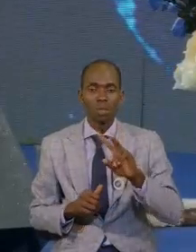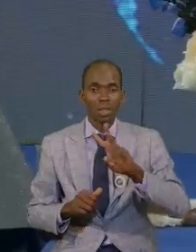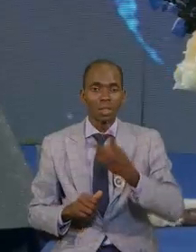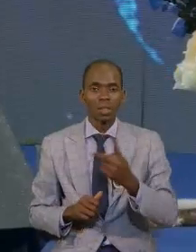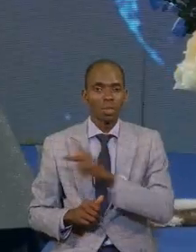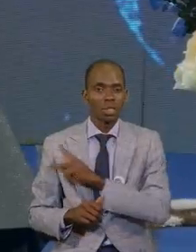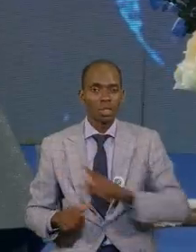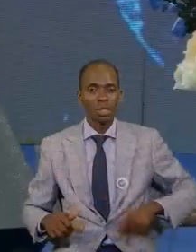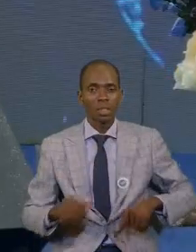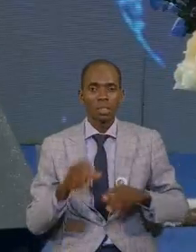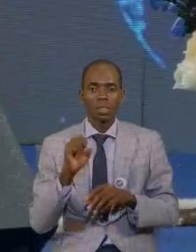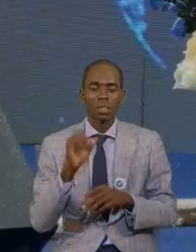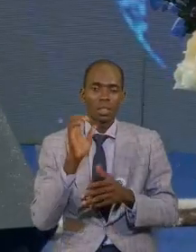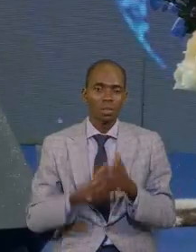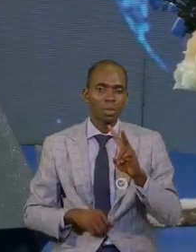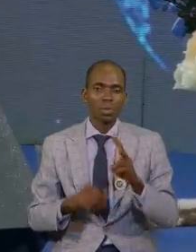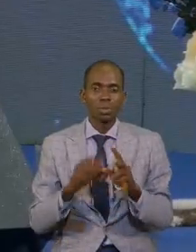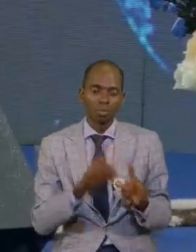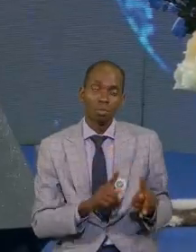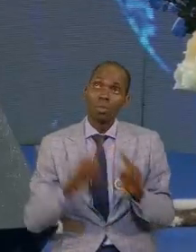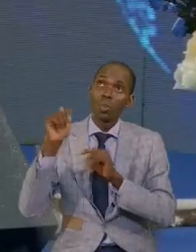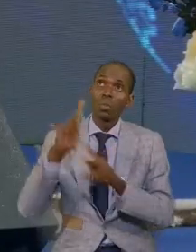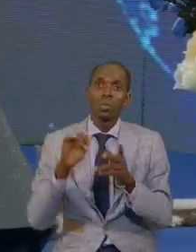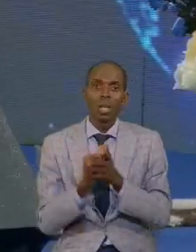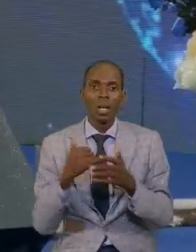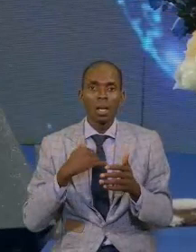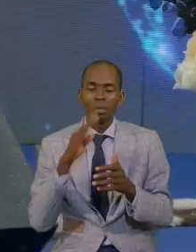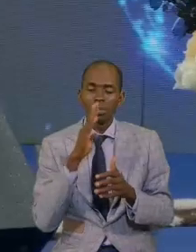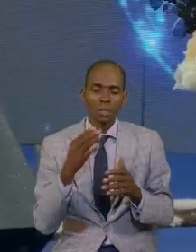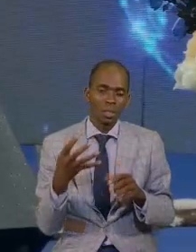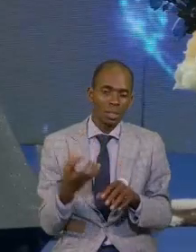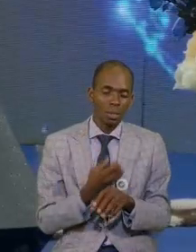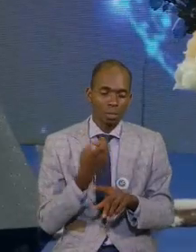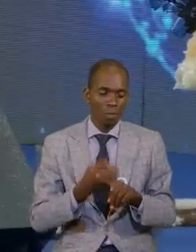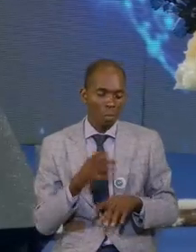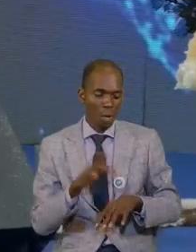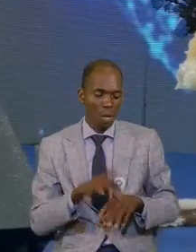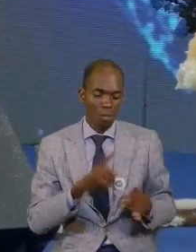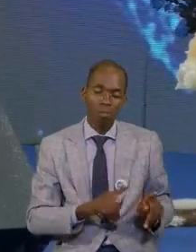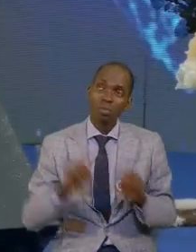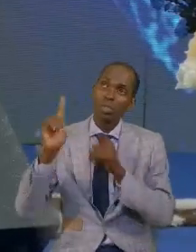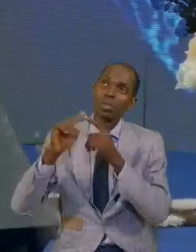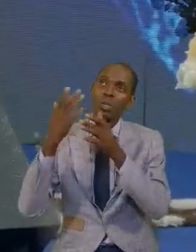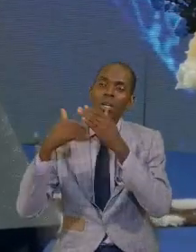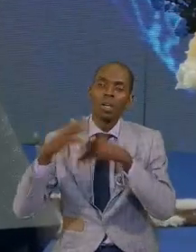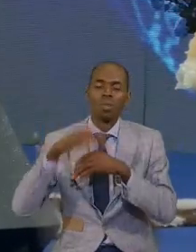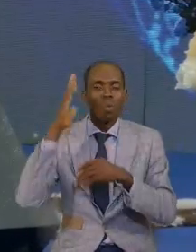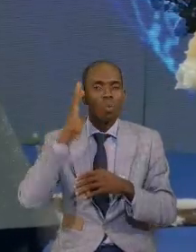Translation. Those who have been taken from earth to heaven without seeing death.